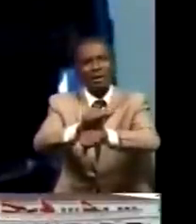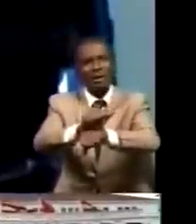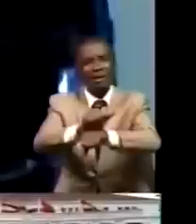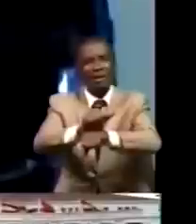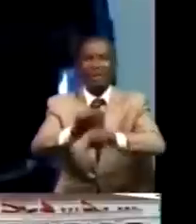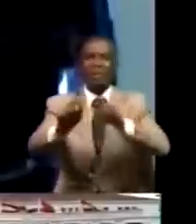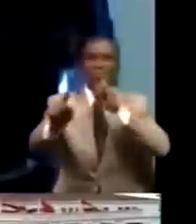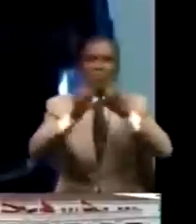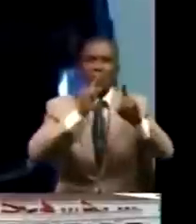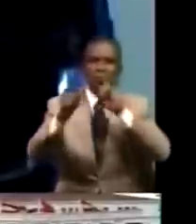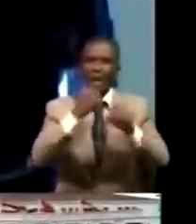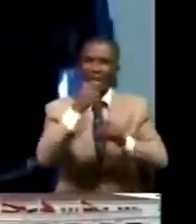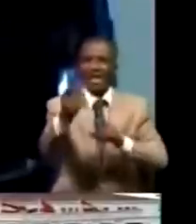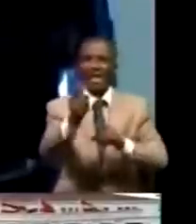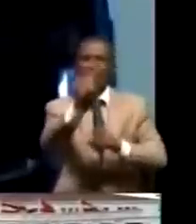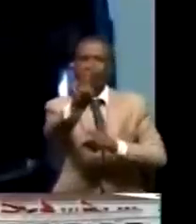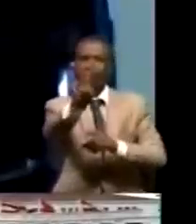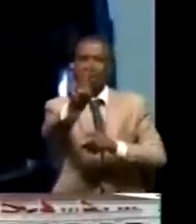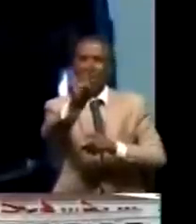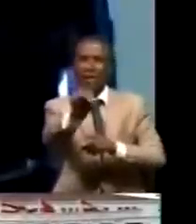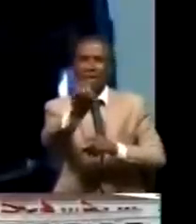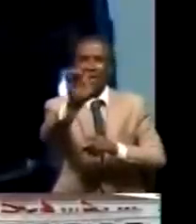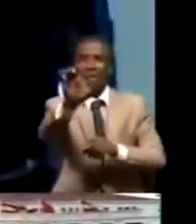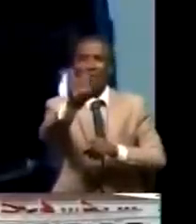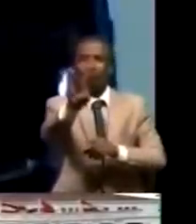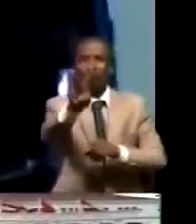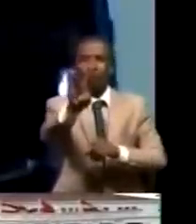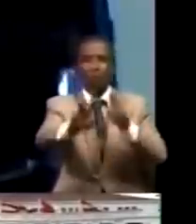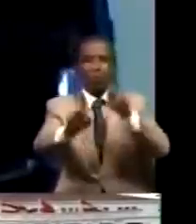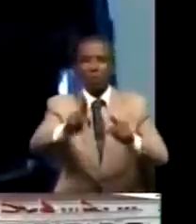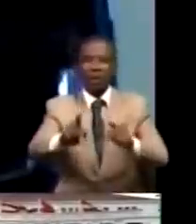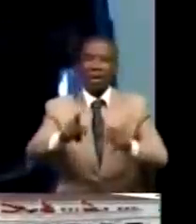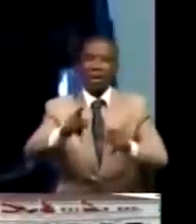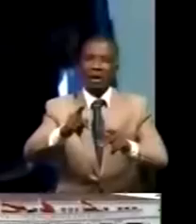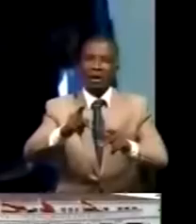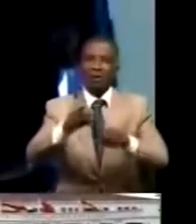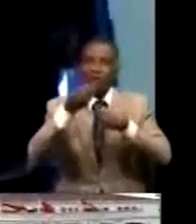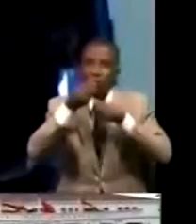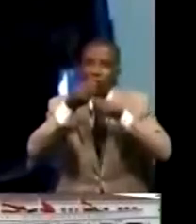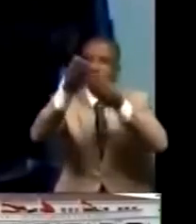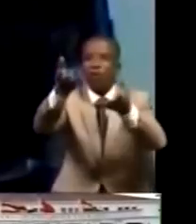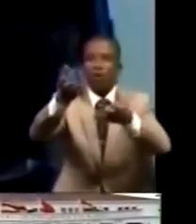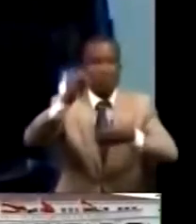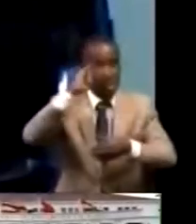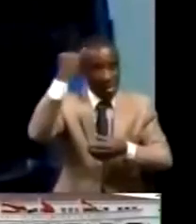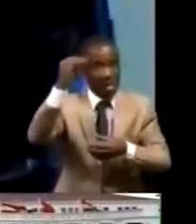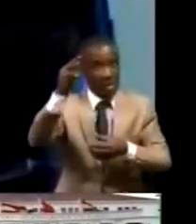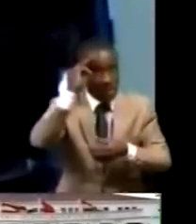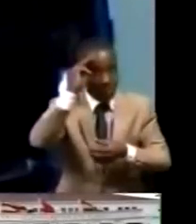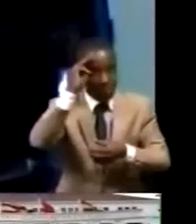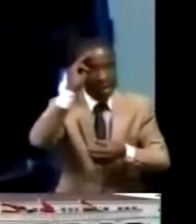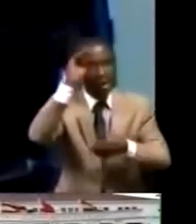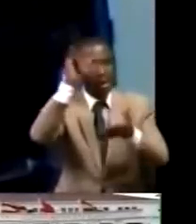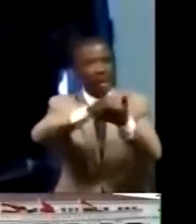directed the 2 of us to go and send a message to the petitioner.